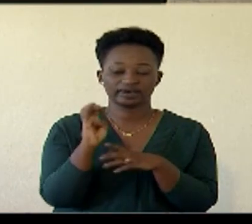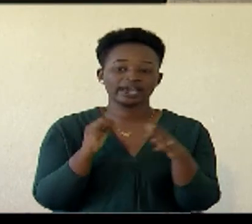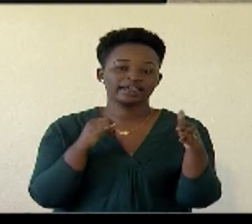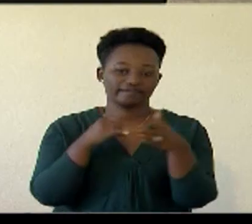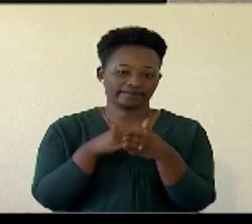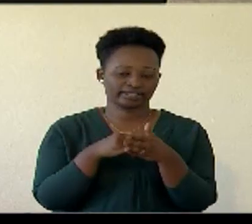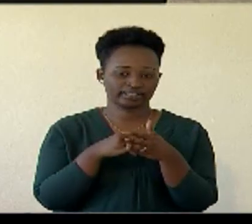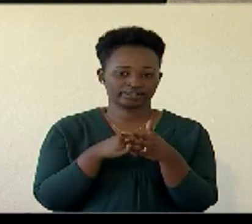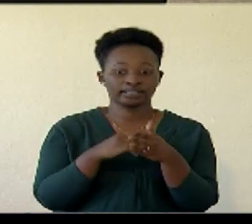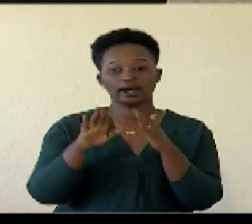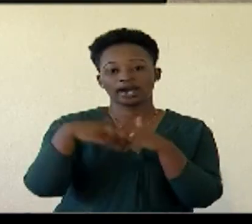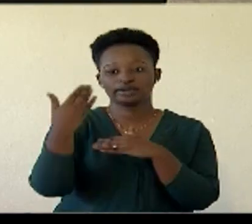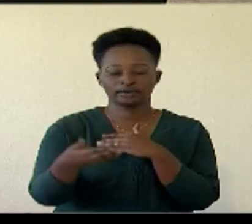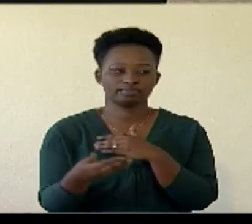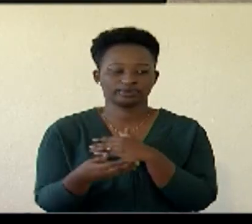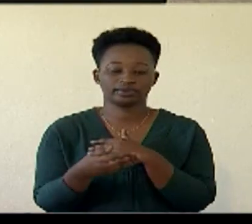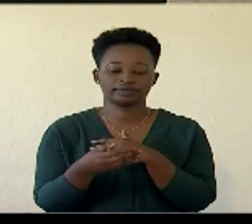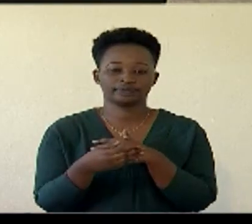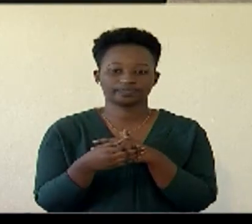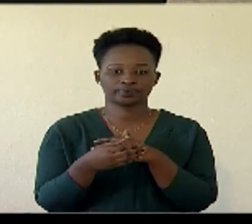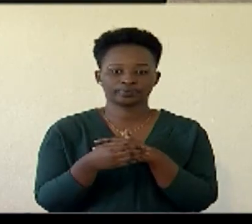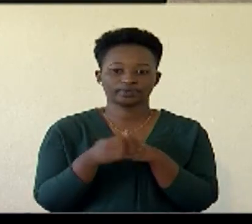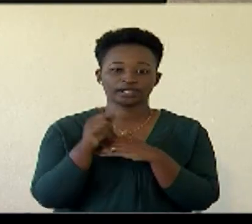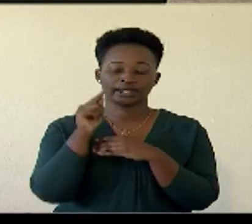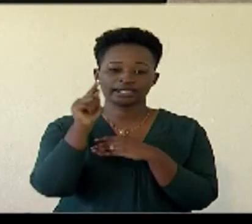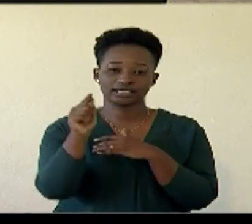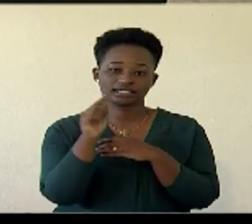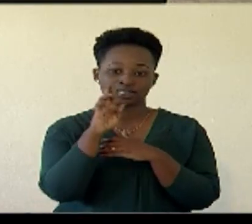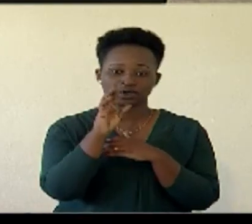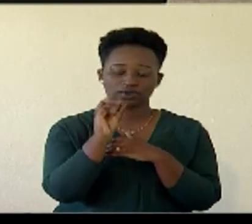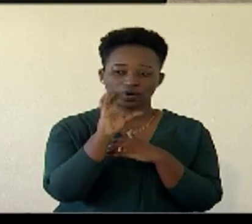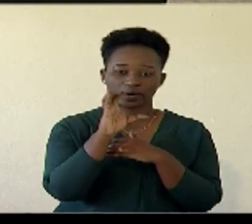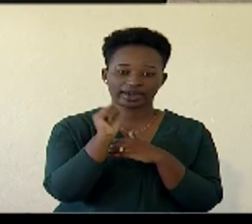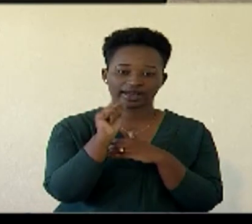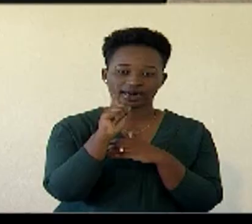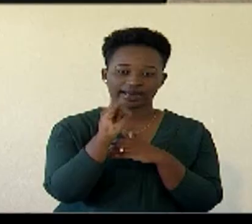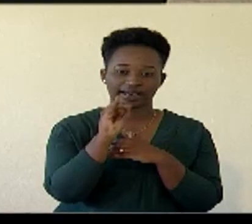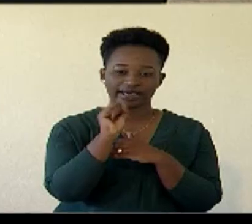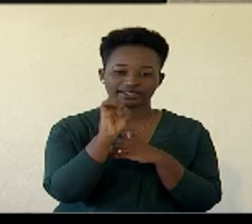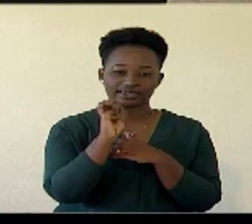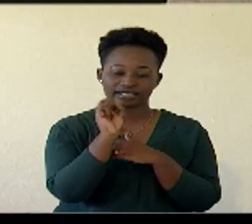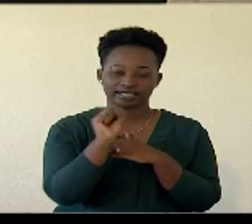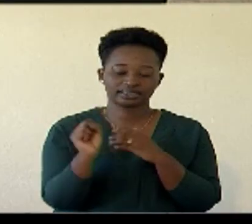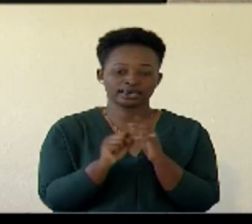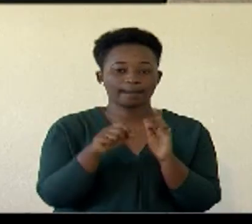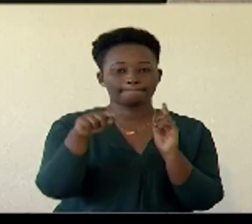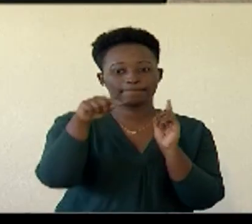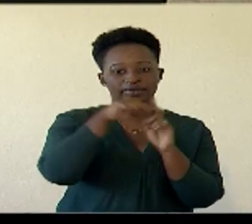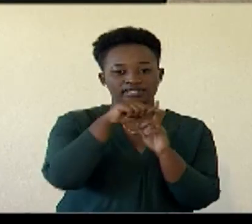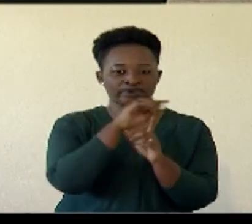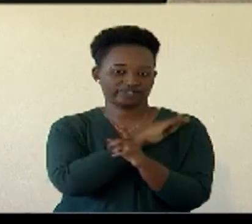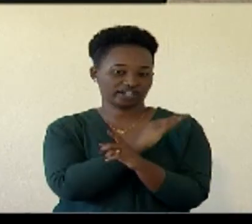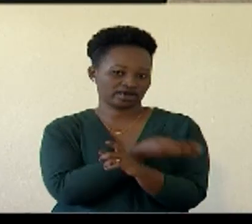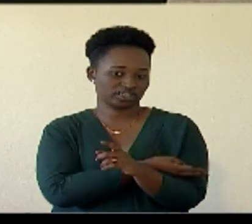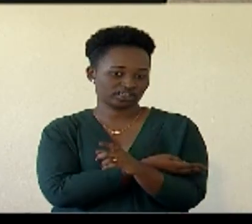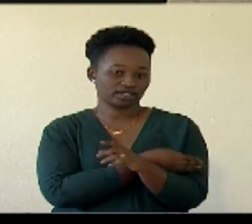carbon. And therefore, it localizes the positive charge. So it stabilizes the negative charge